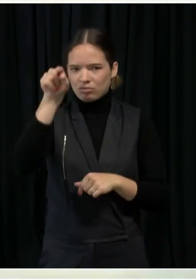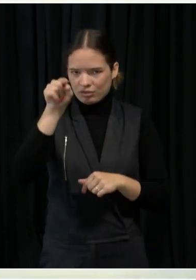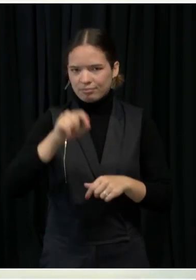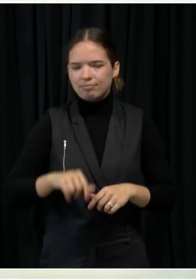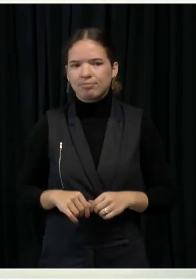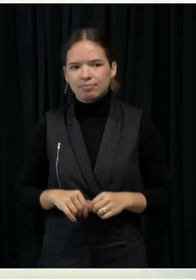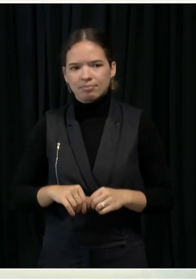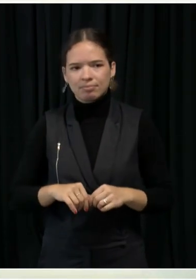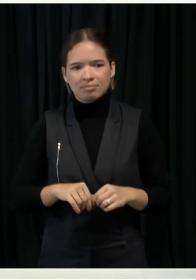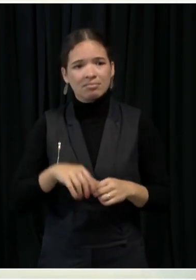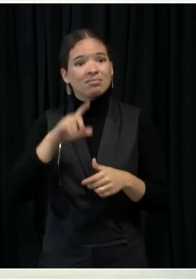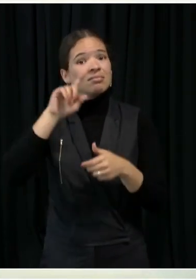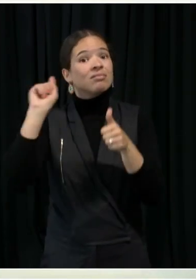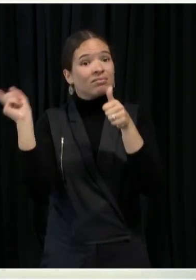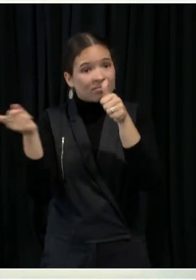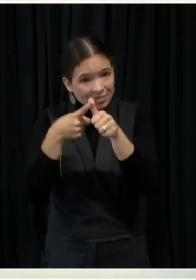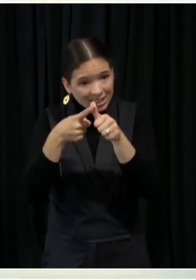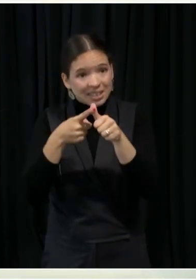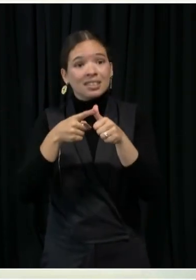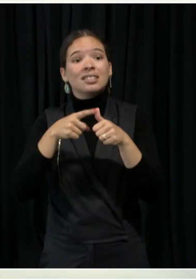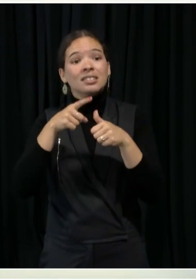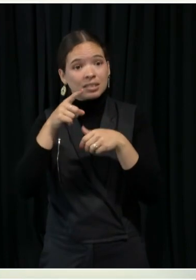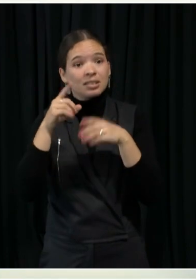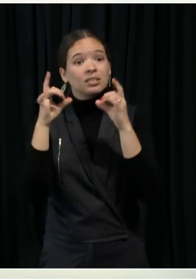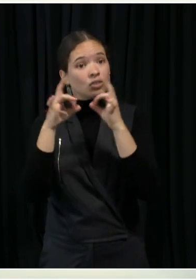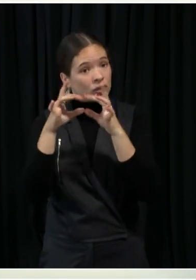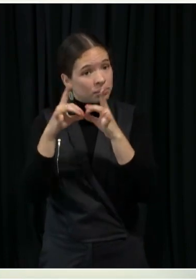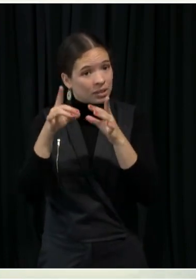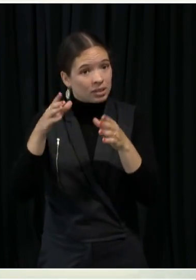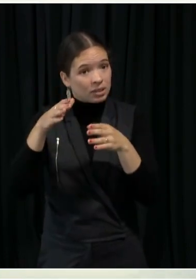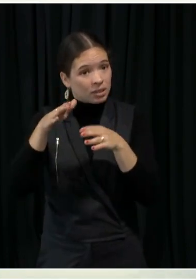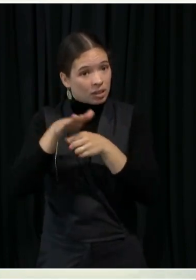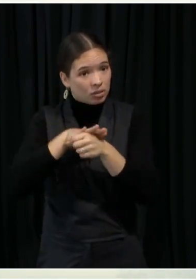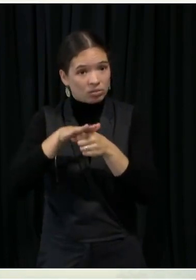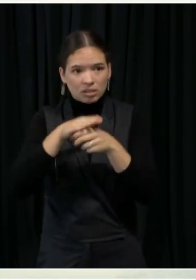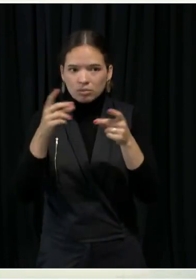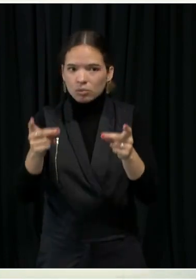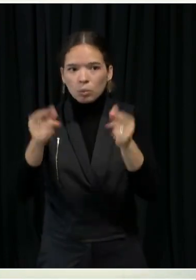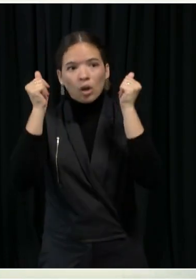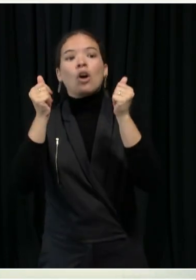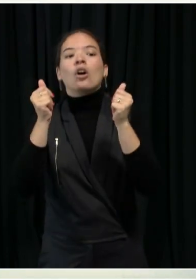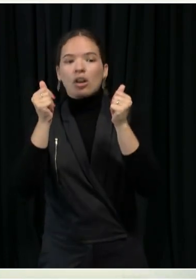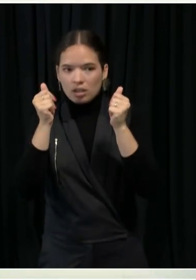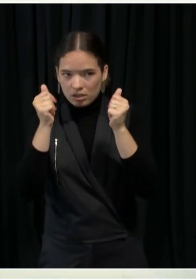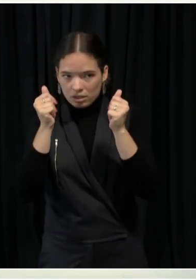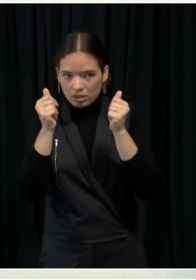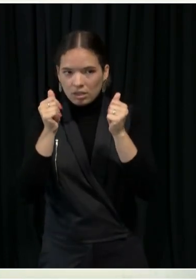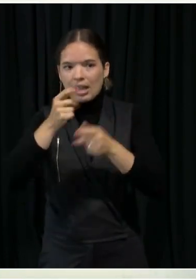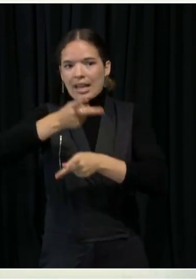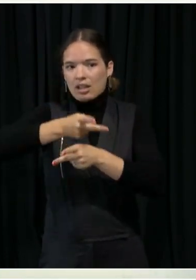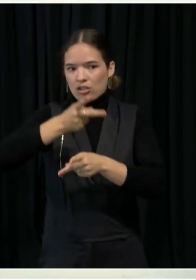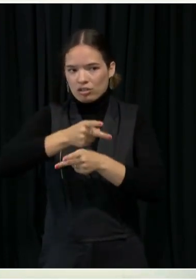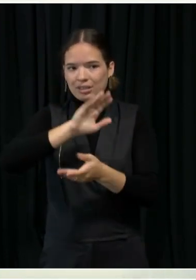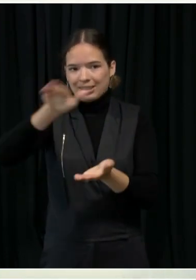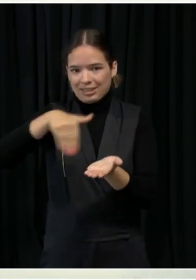Starbucks in our community, and now Cedar Hill Urgent Care Center right here in historic